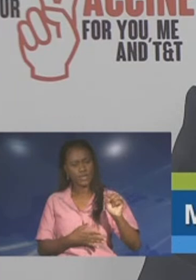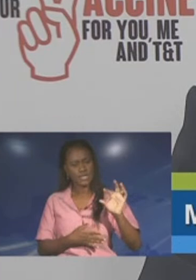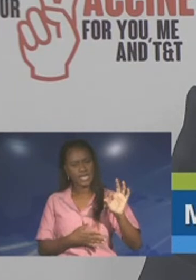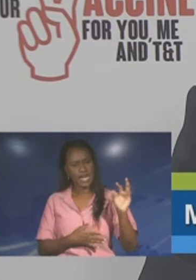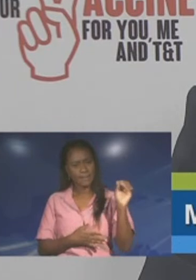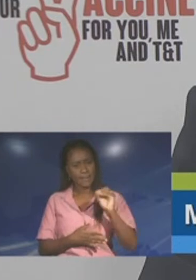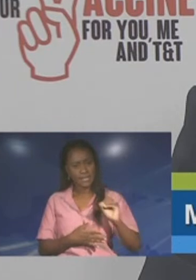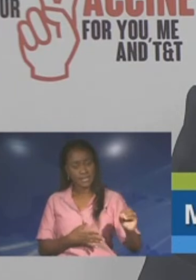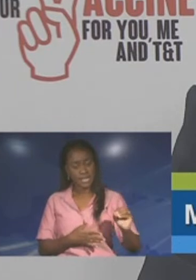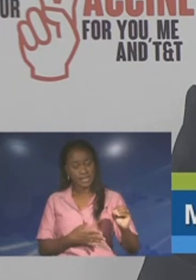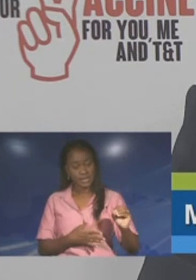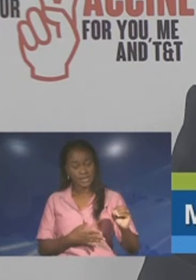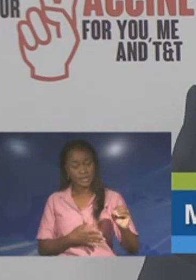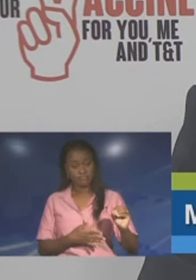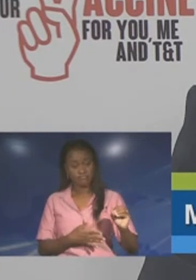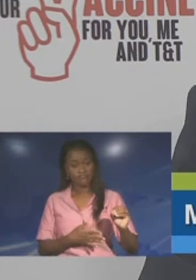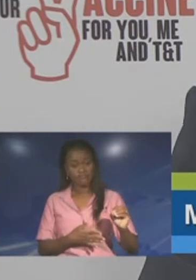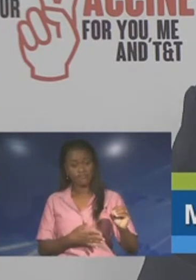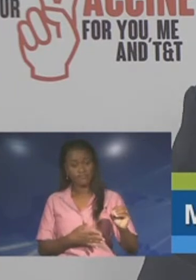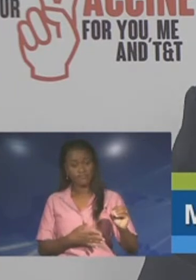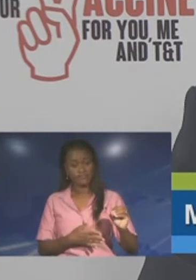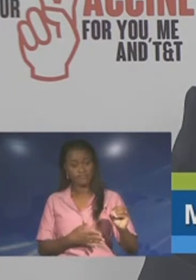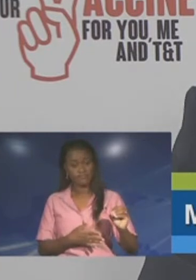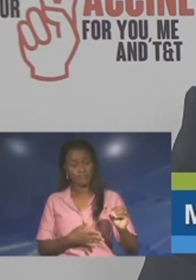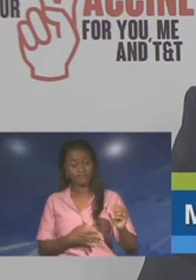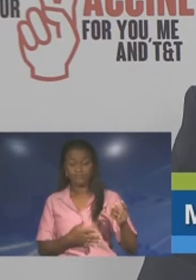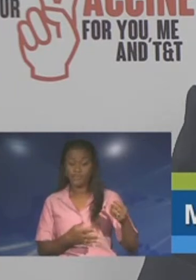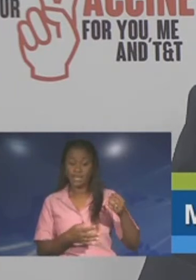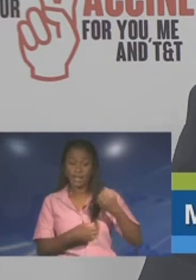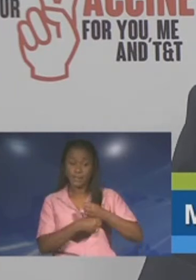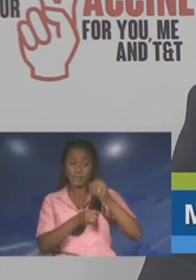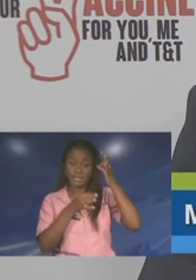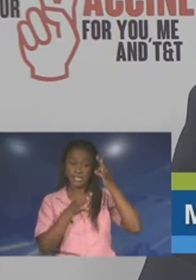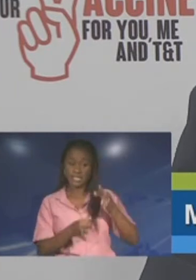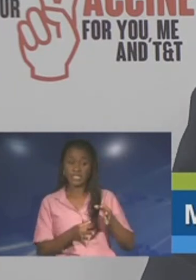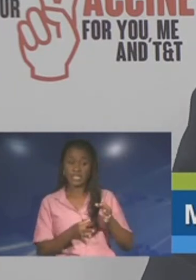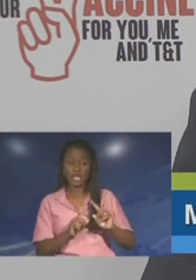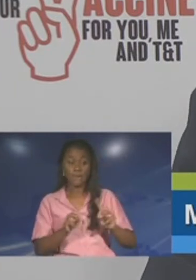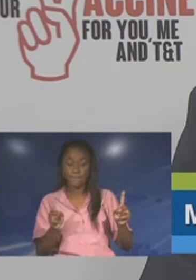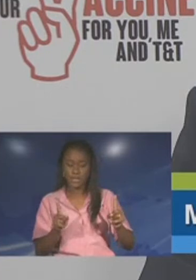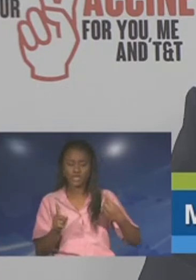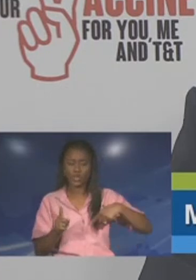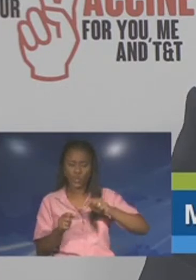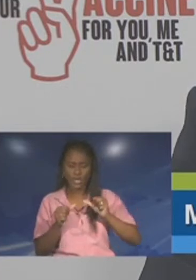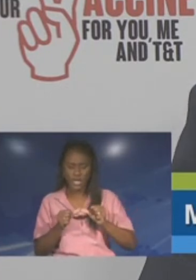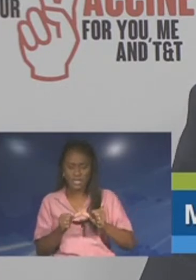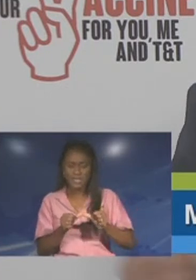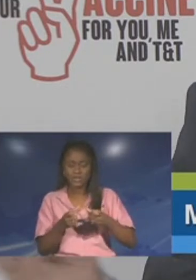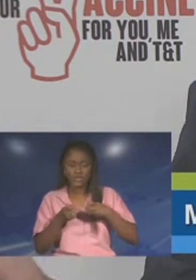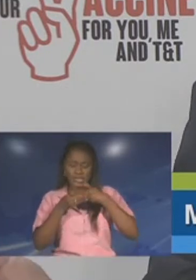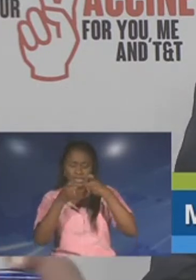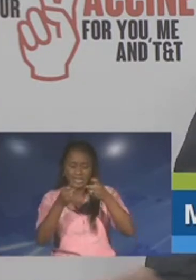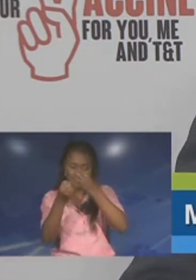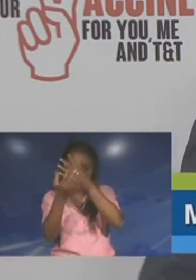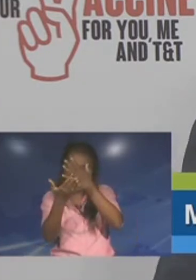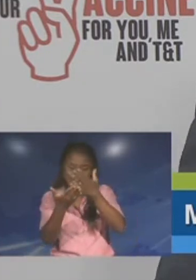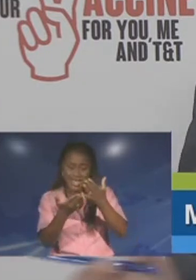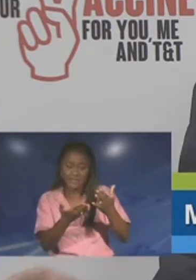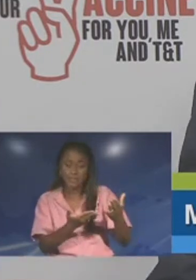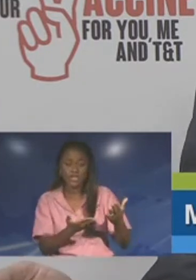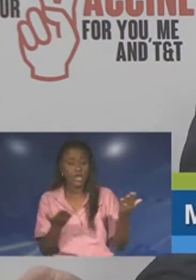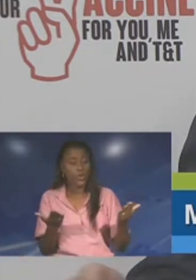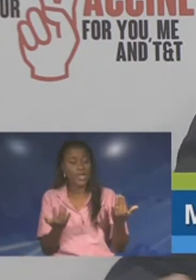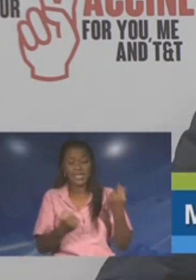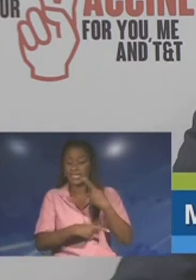49.9% of the population has made up their minds, but we continue to provide the information. We are here today again. We have